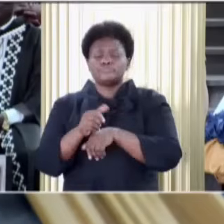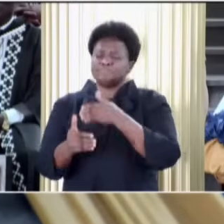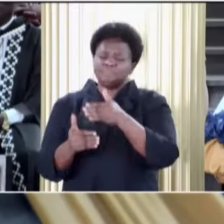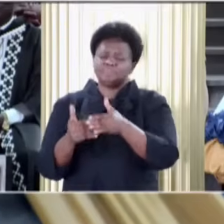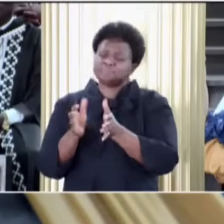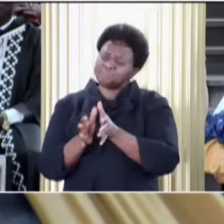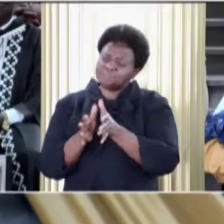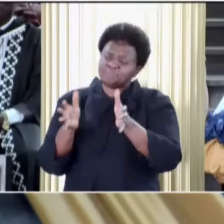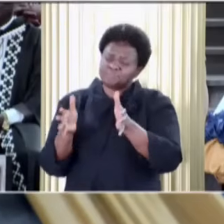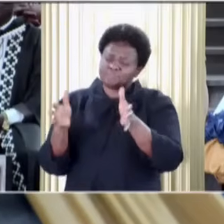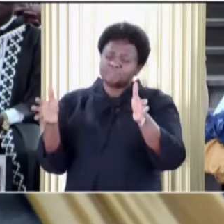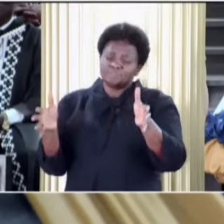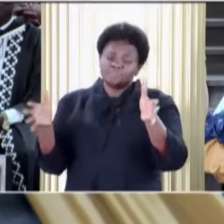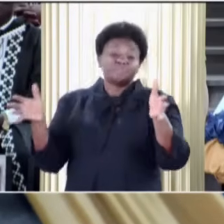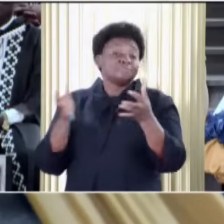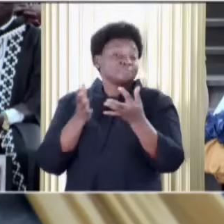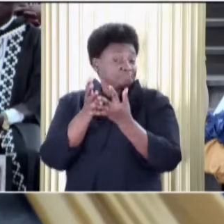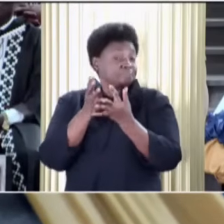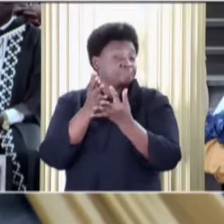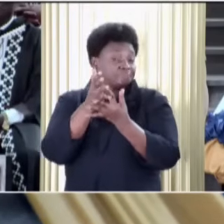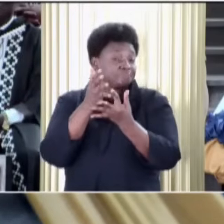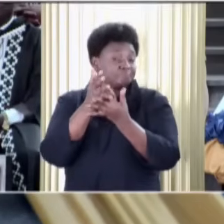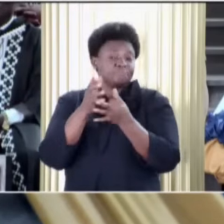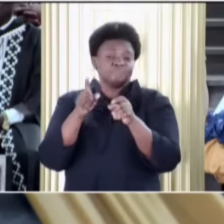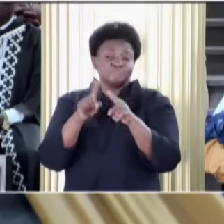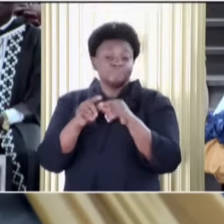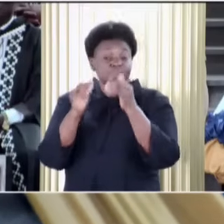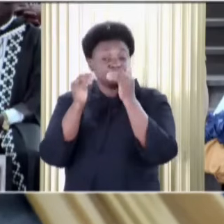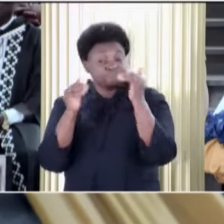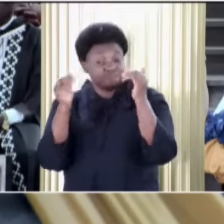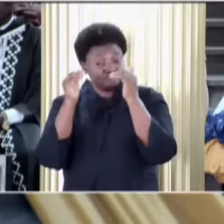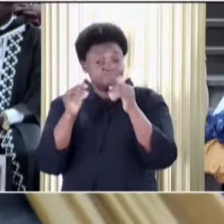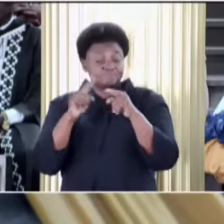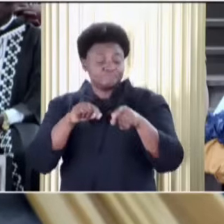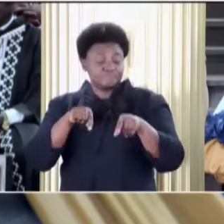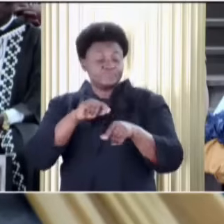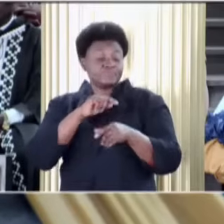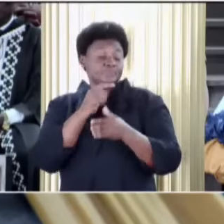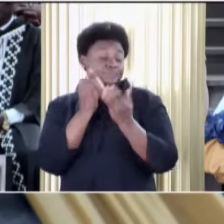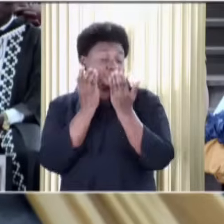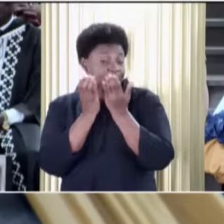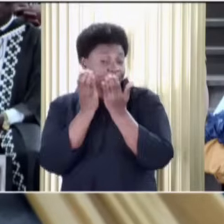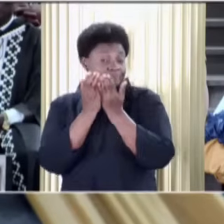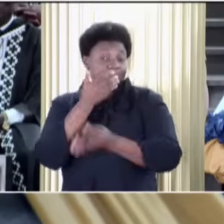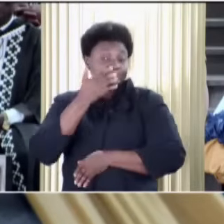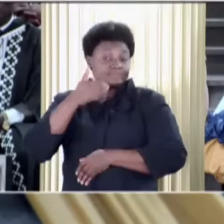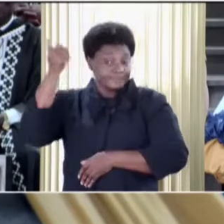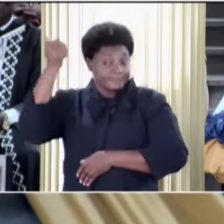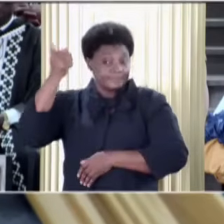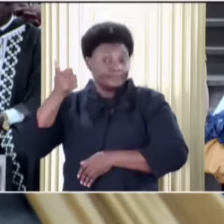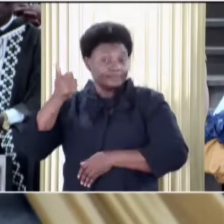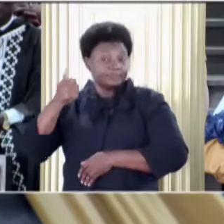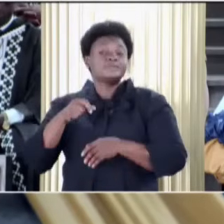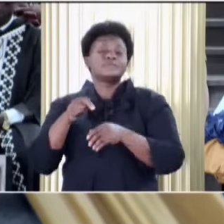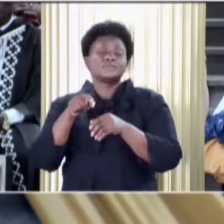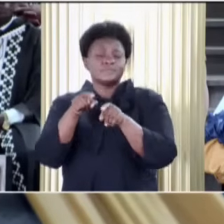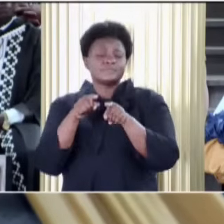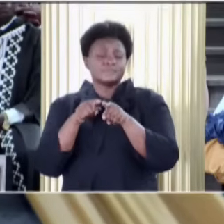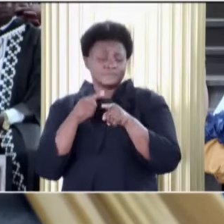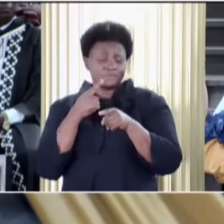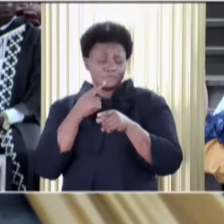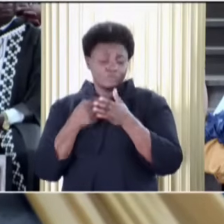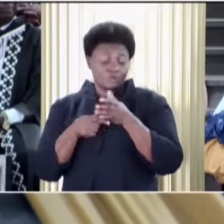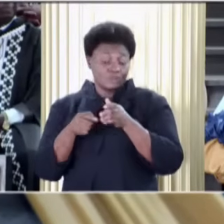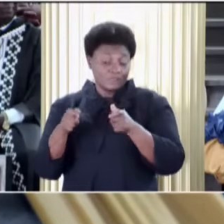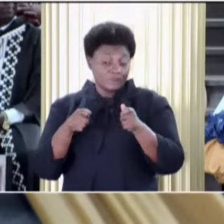expanding access, equity, and academic excellence. The automation of academic and